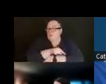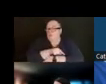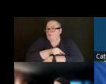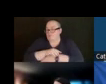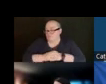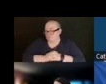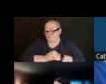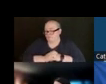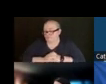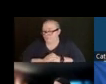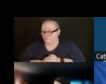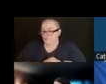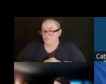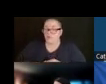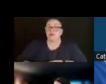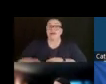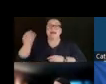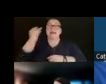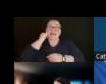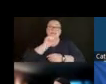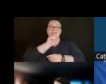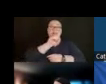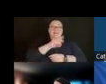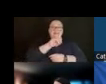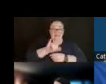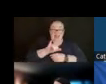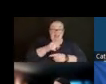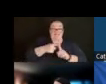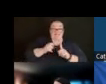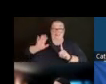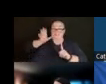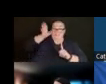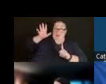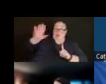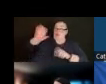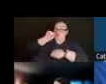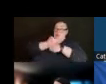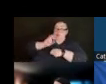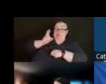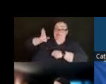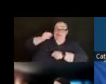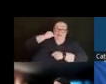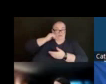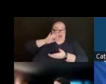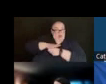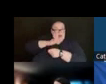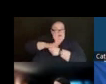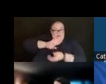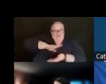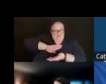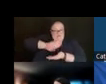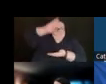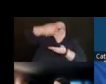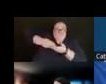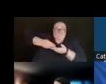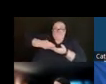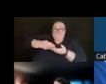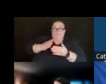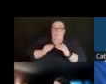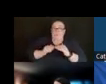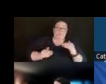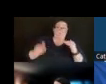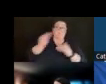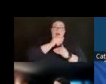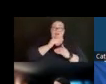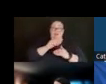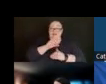If the amount of the SSDI from the parent's work history is big enough to be greater than Johnny's